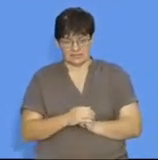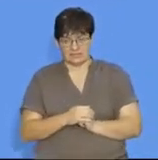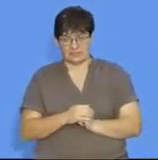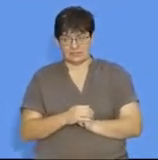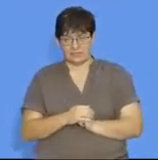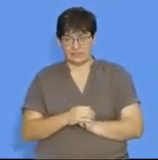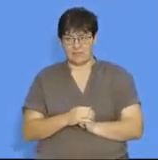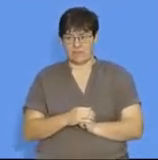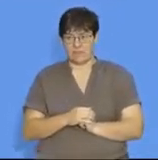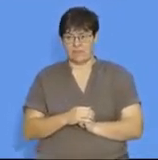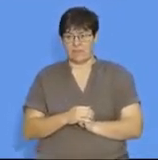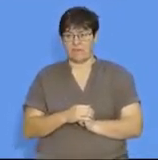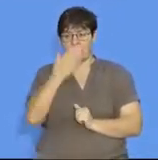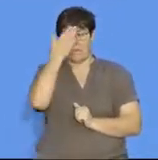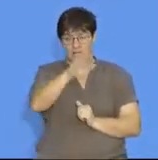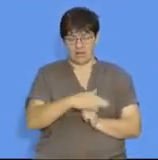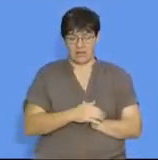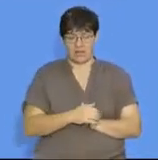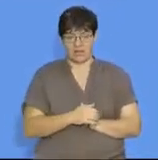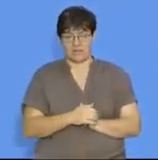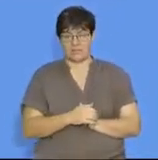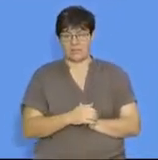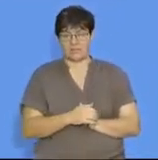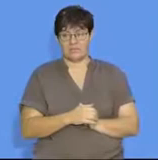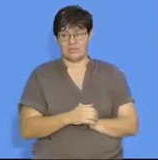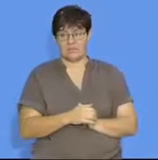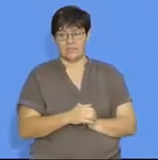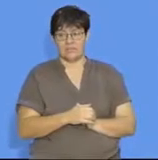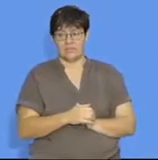the current reading? Okay, now we know that current